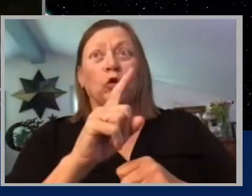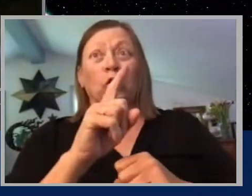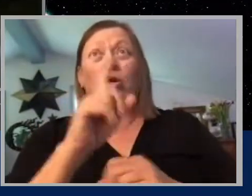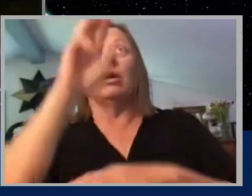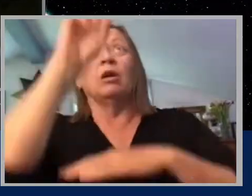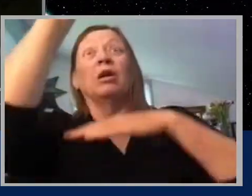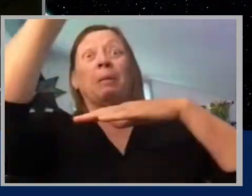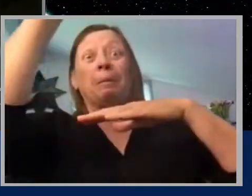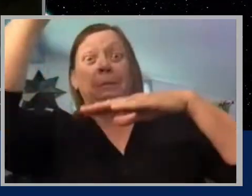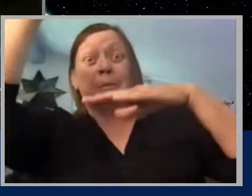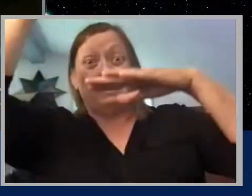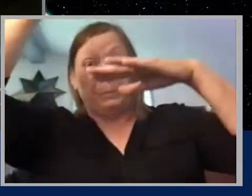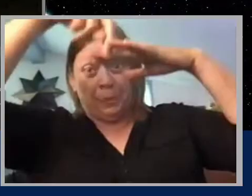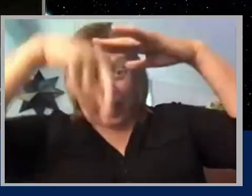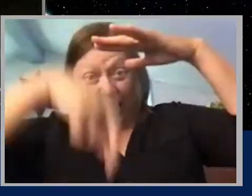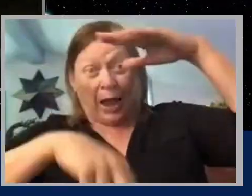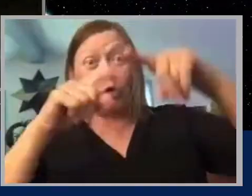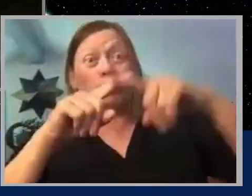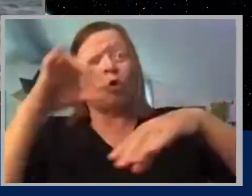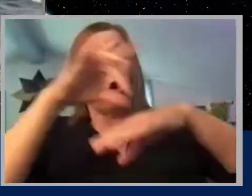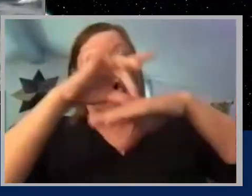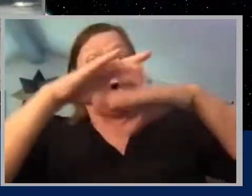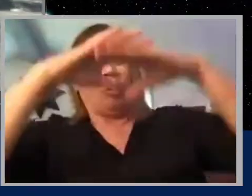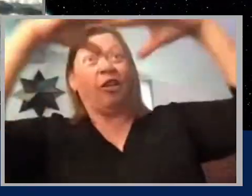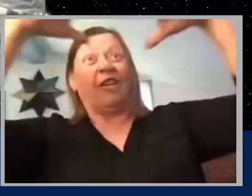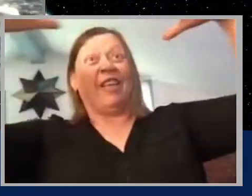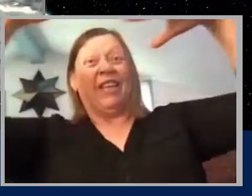done a skip reentry procedure was